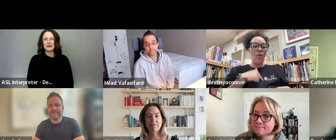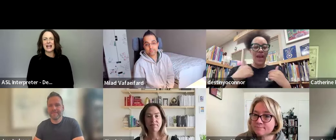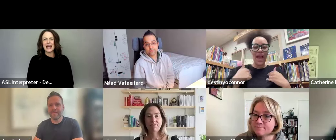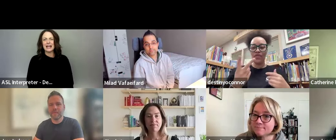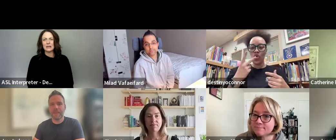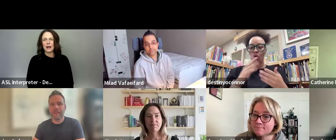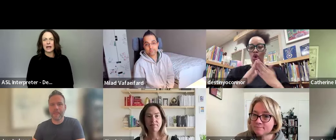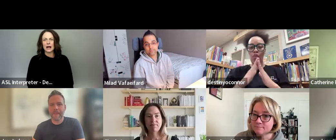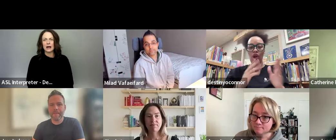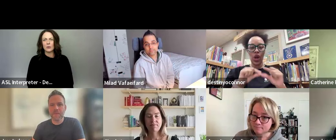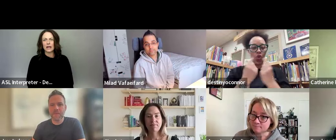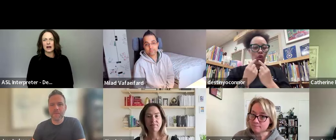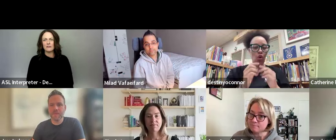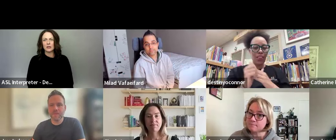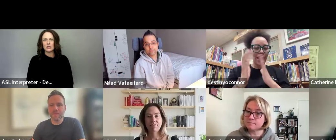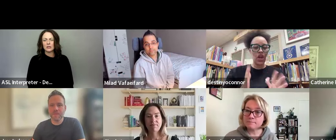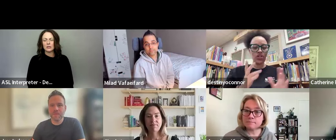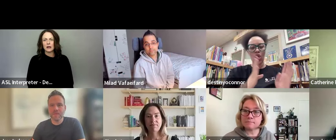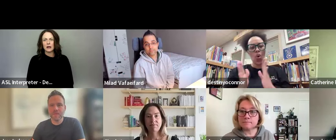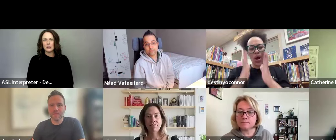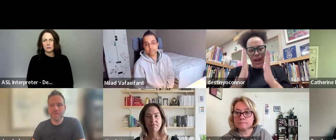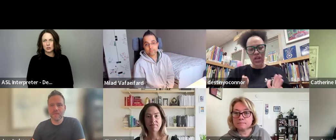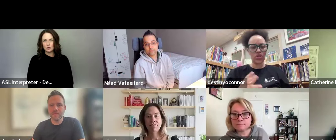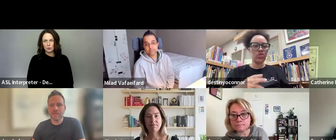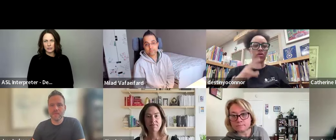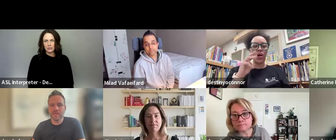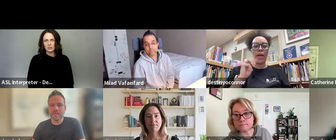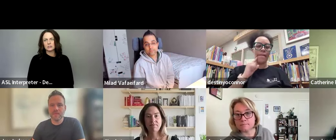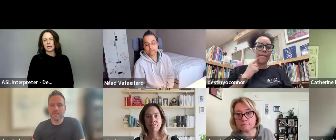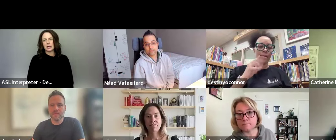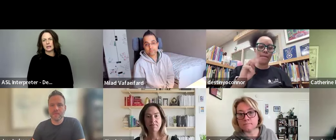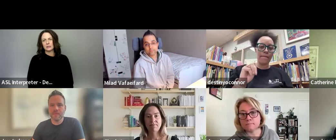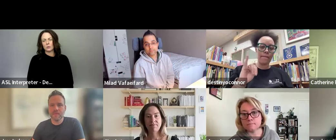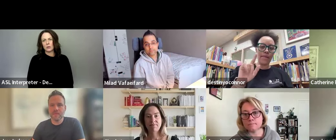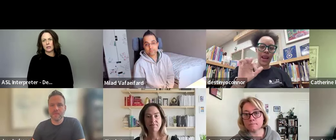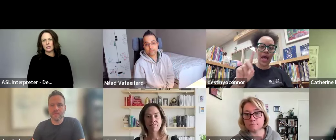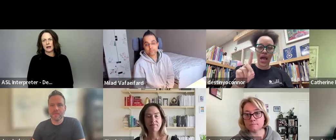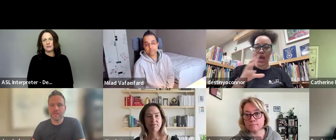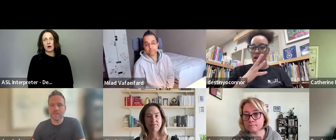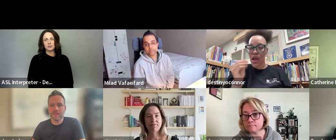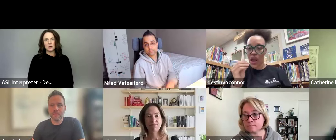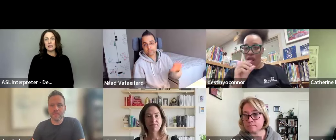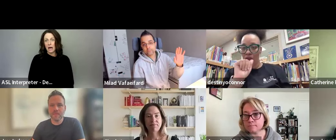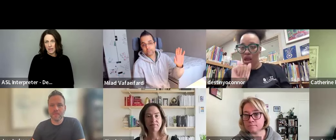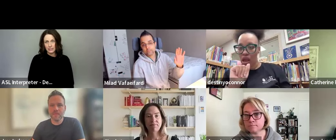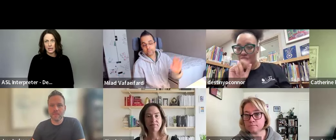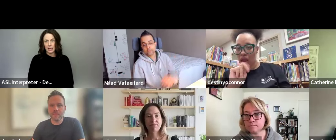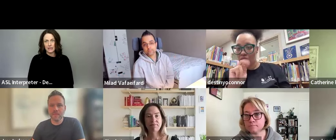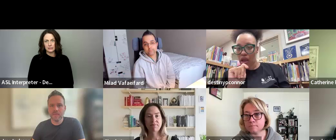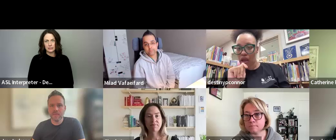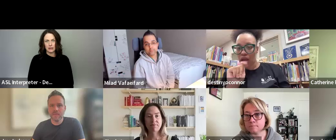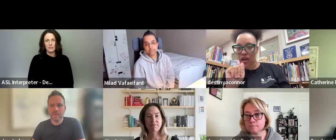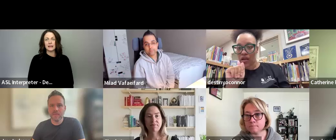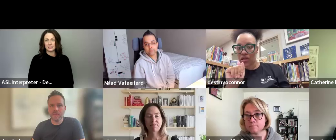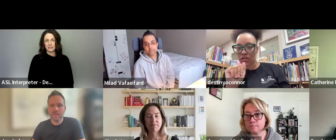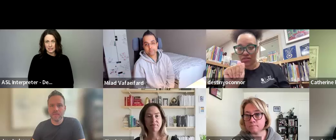together. So anyway, we have two group leaders, and we have also Milad